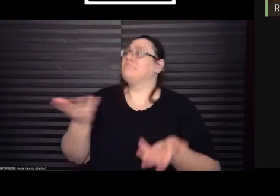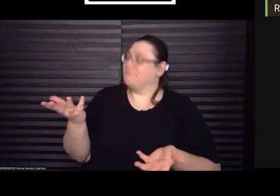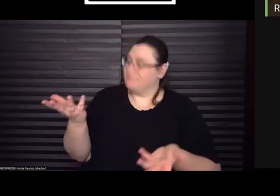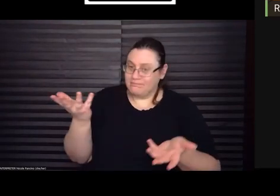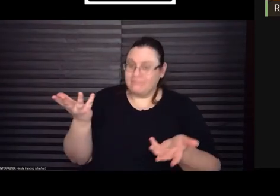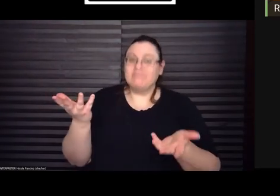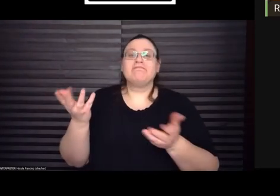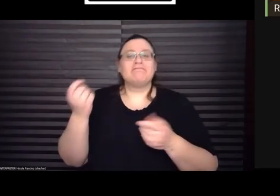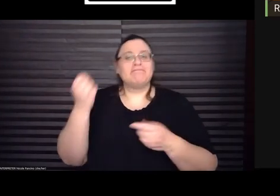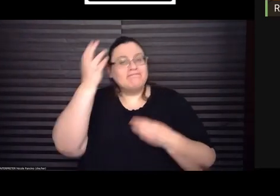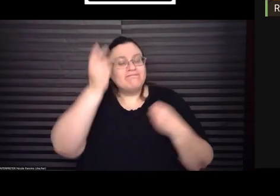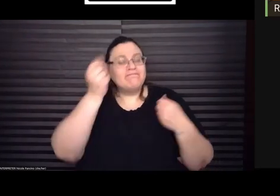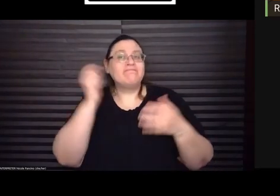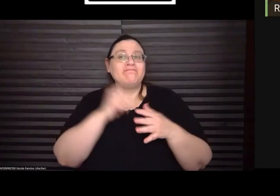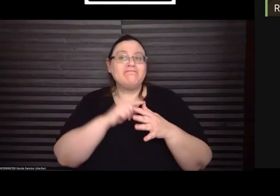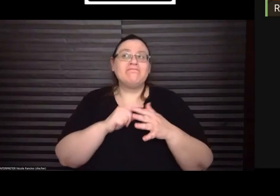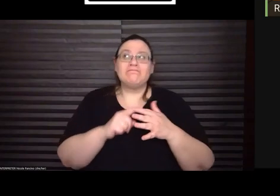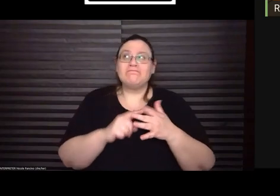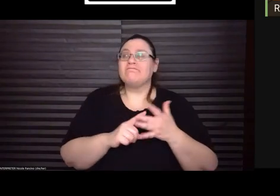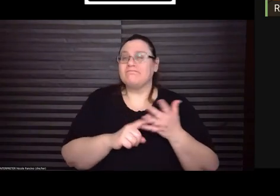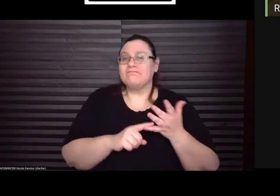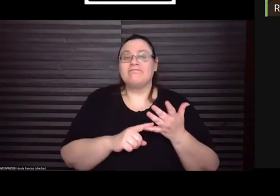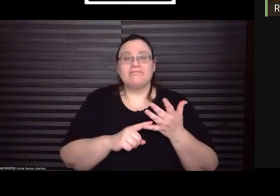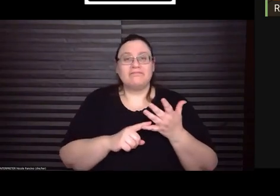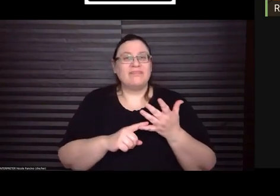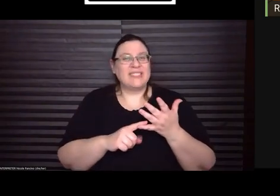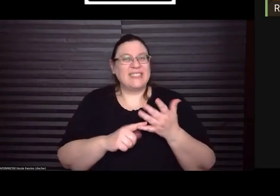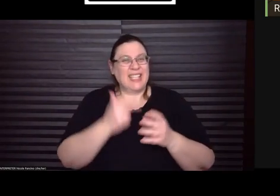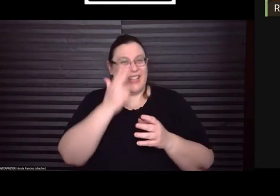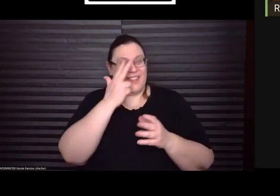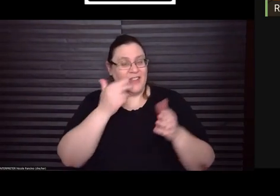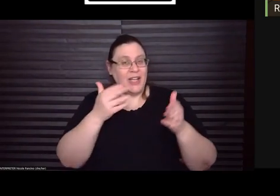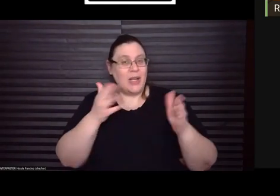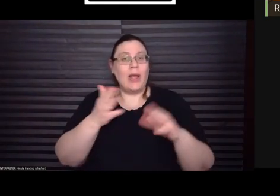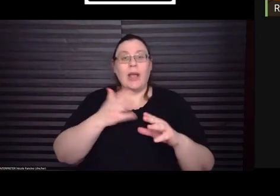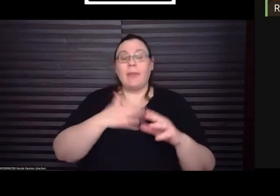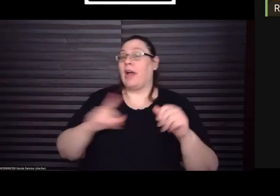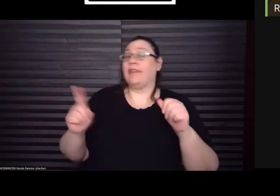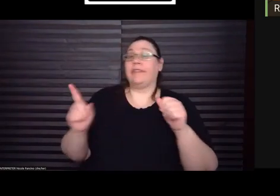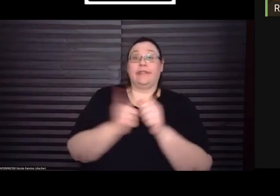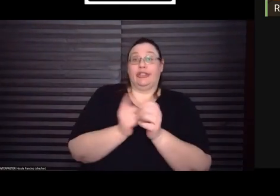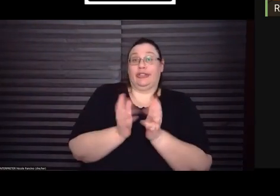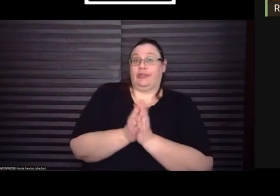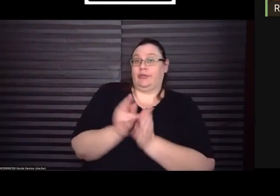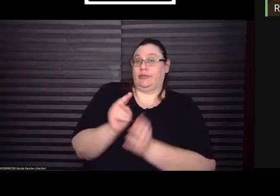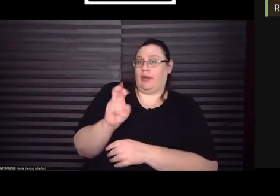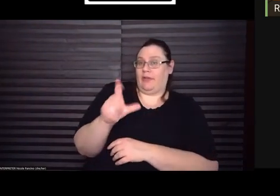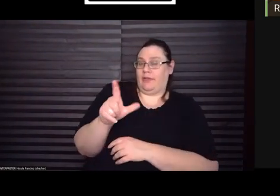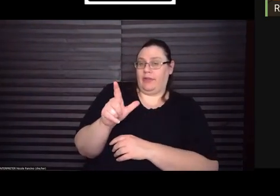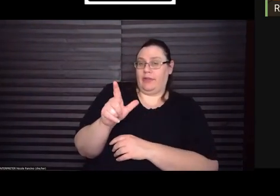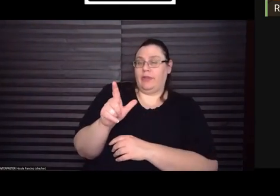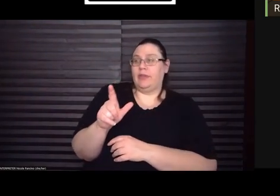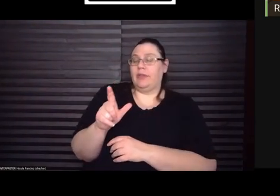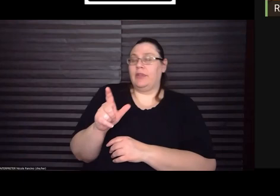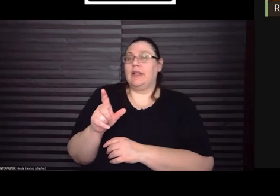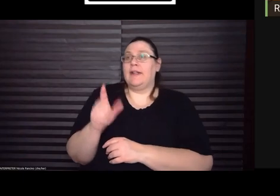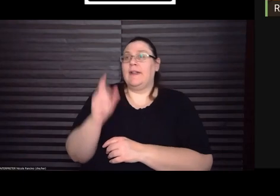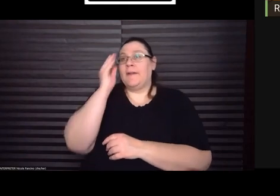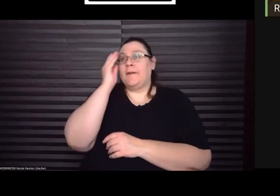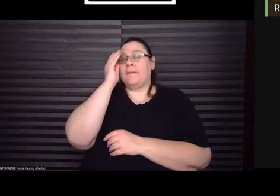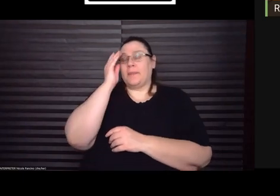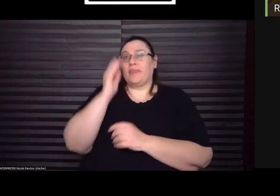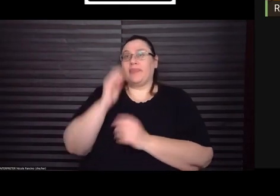Yeah, and I'm thinking that through. And in a funny way, my first novel had a sort of